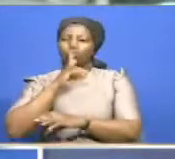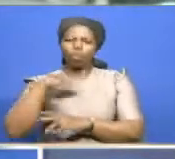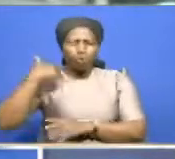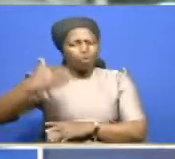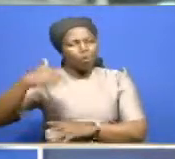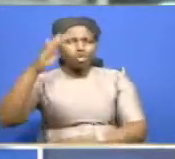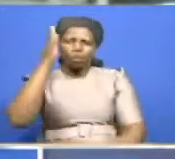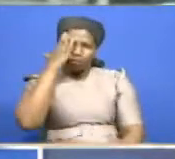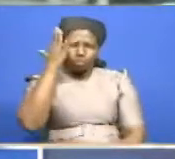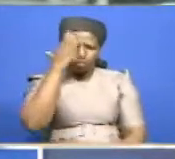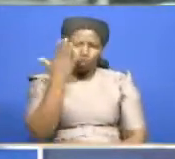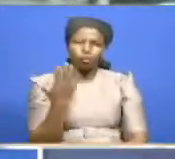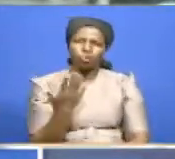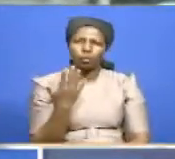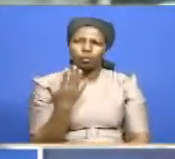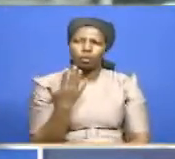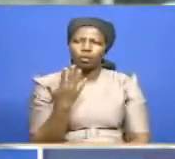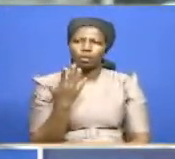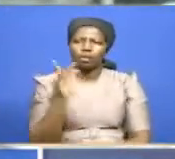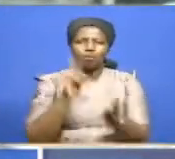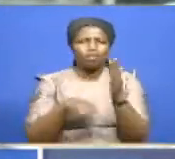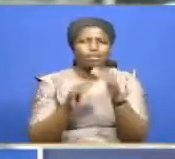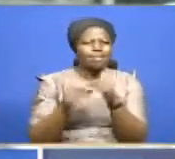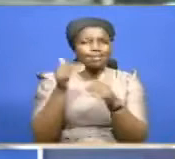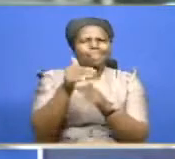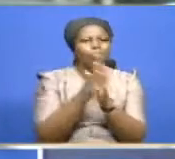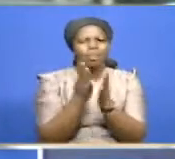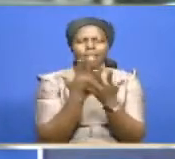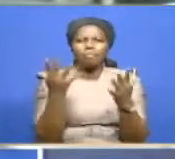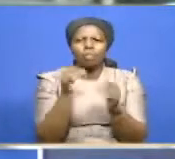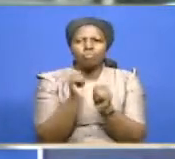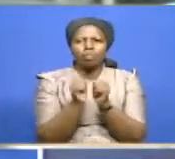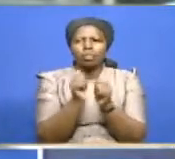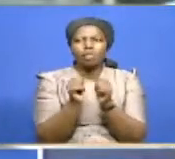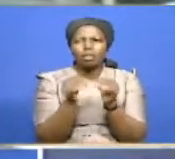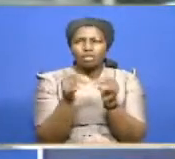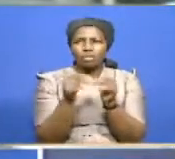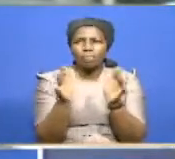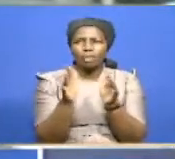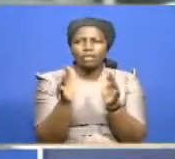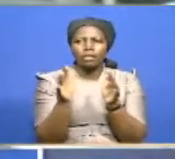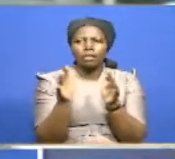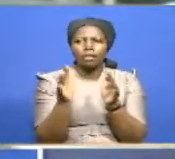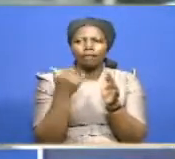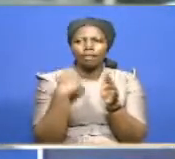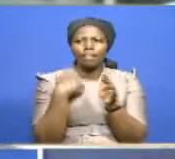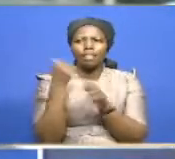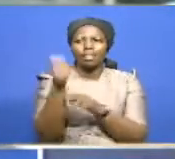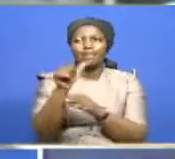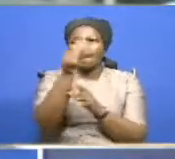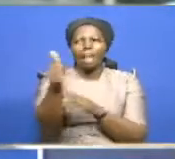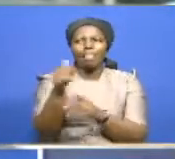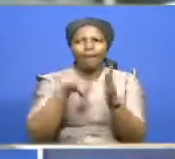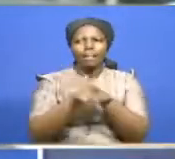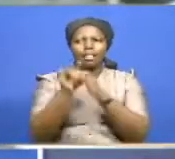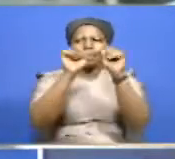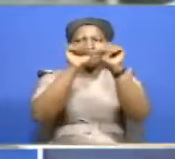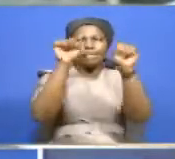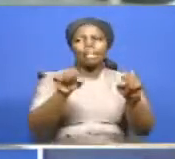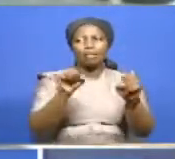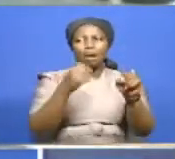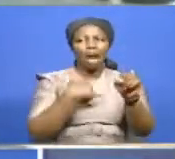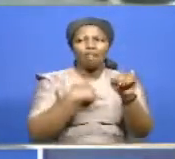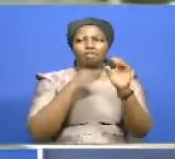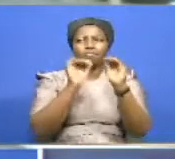have with something which is so important that there is no any other in this system who has,